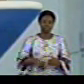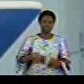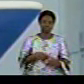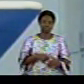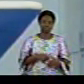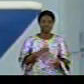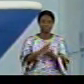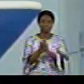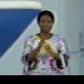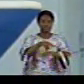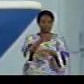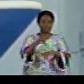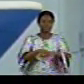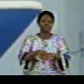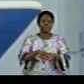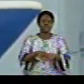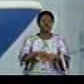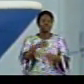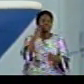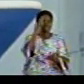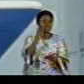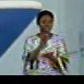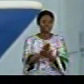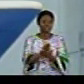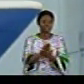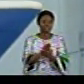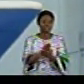everything was all right.